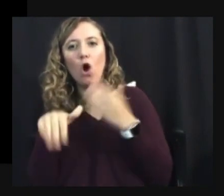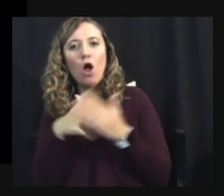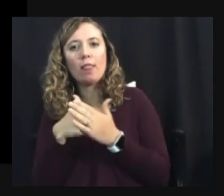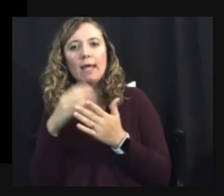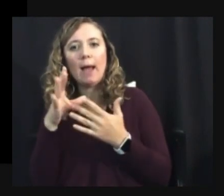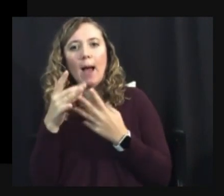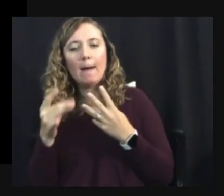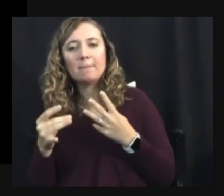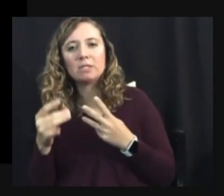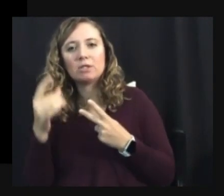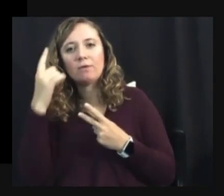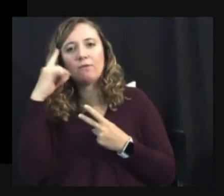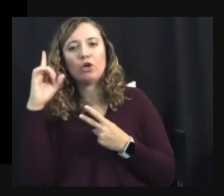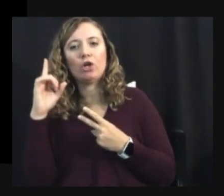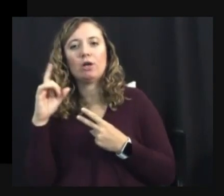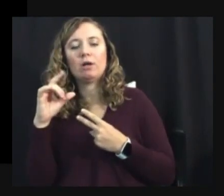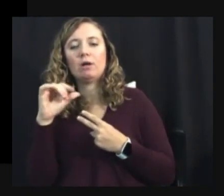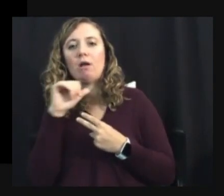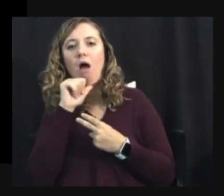enough unless